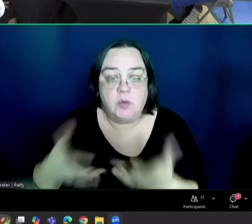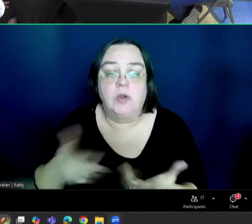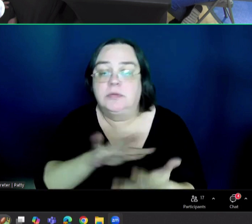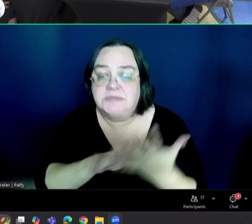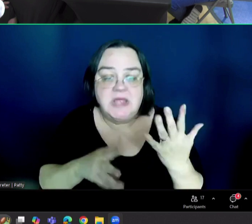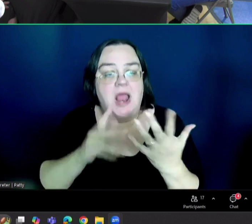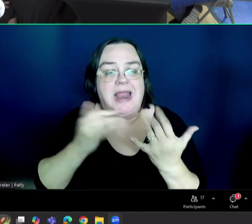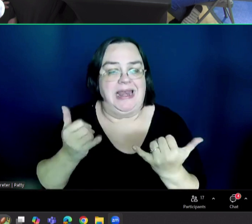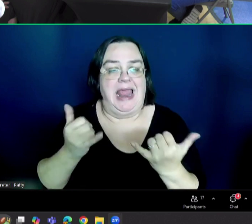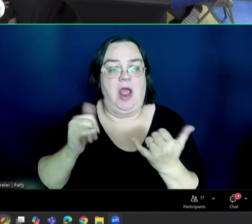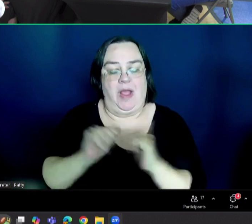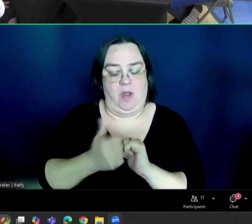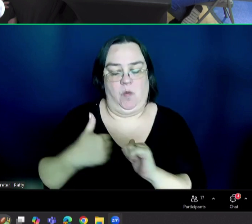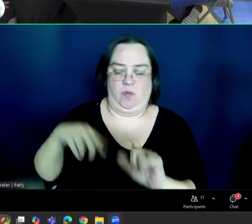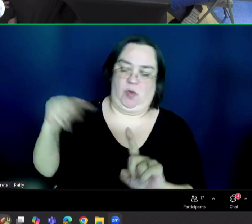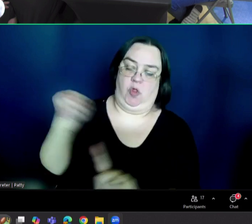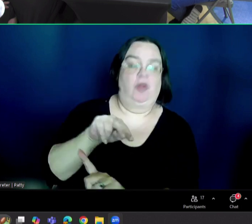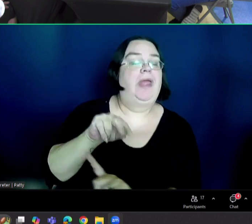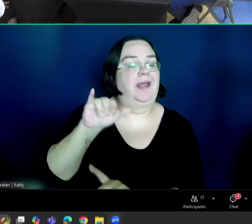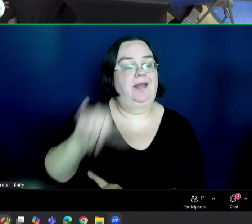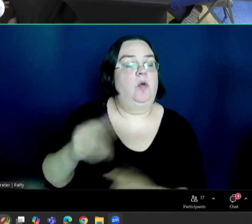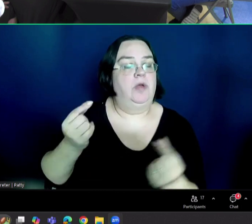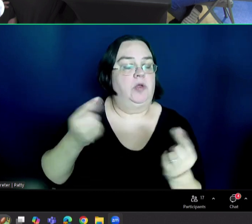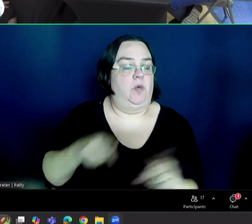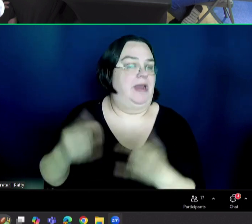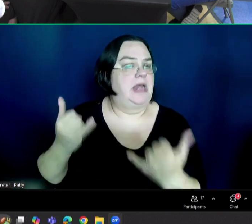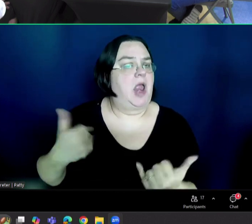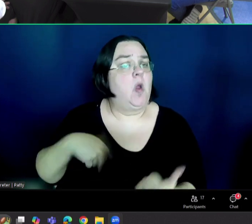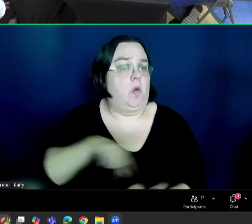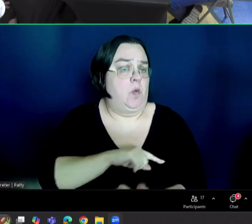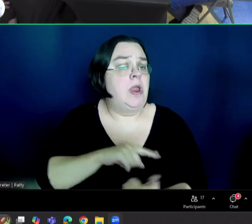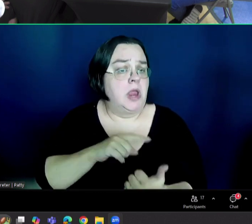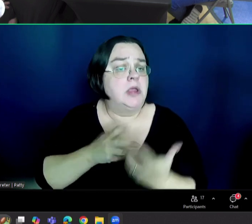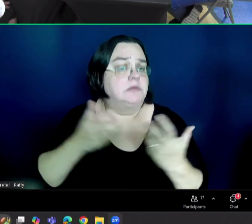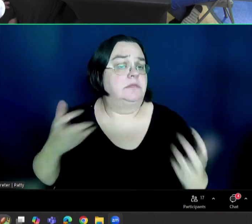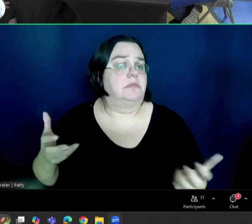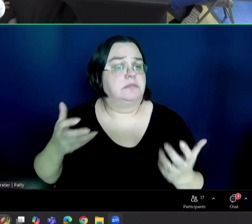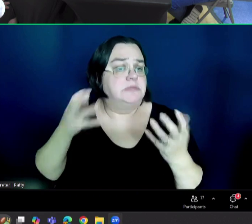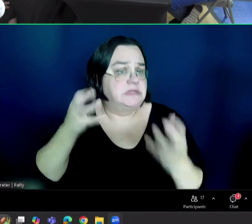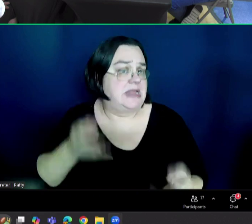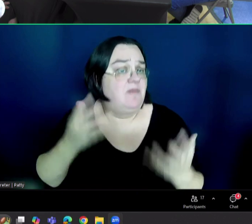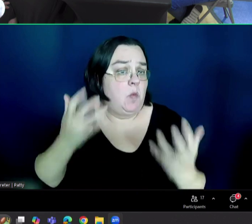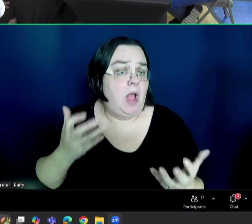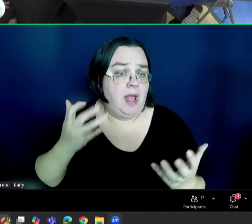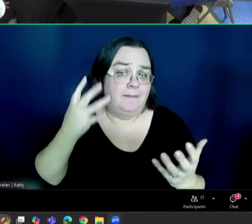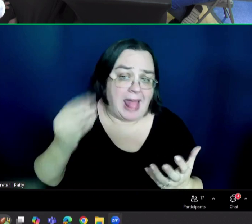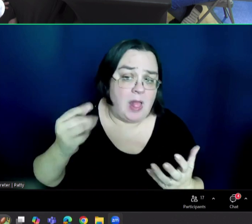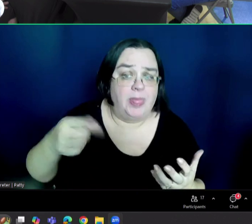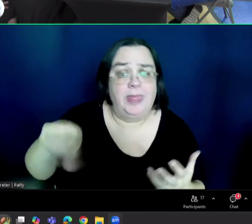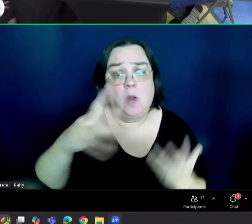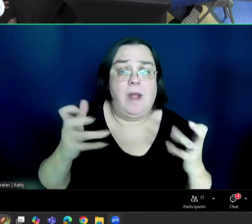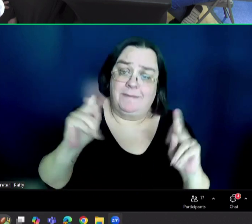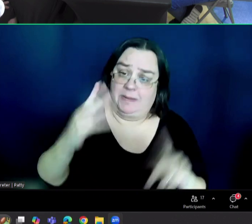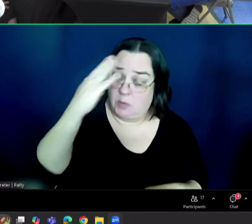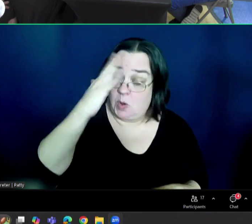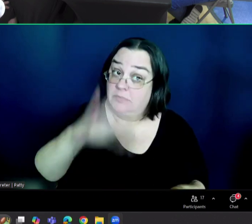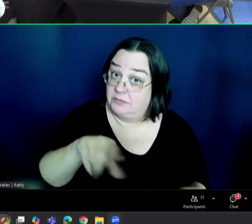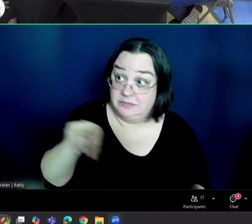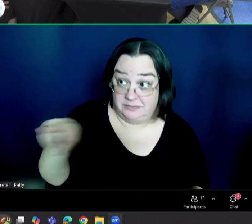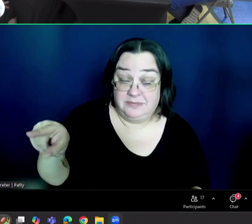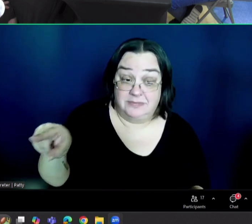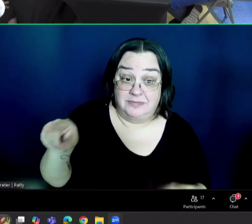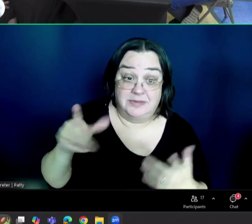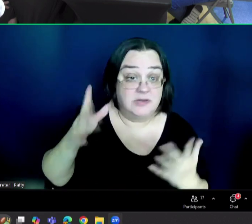now. So yeah, we want to be very much out there and want people to know, hey, this is where it is. So it's certainly